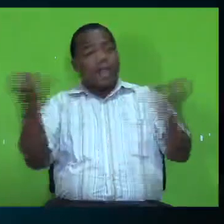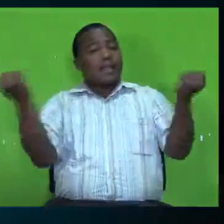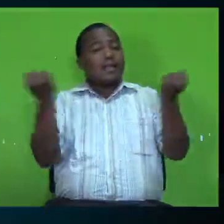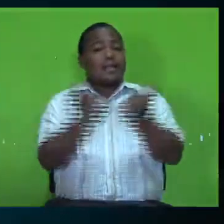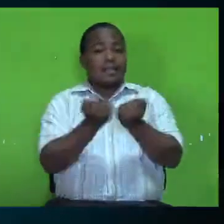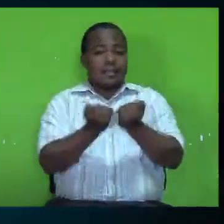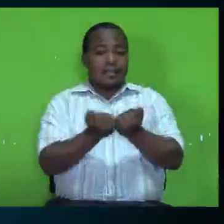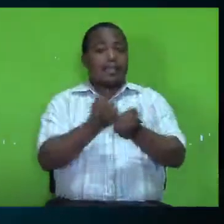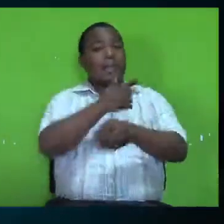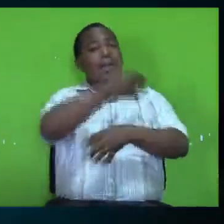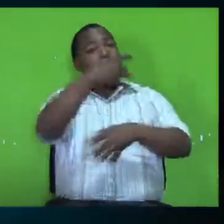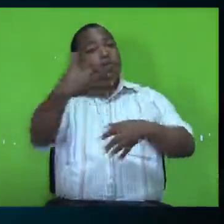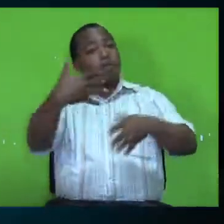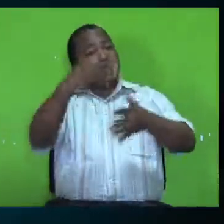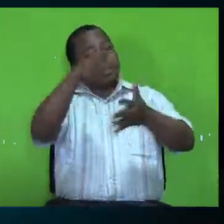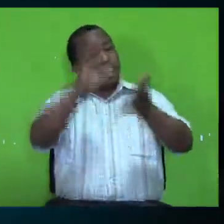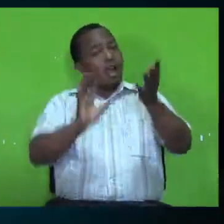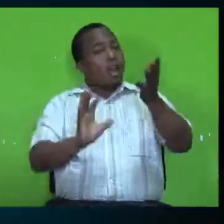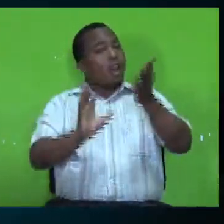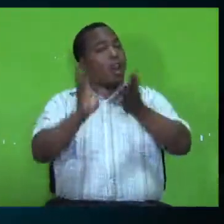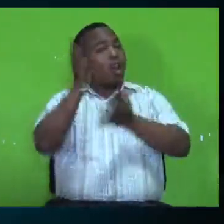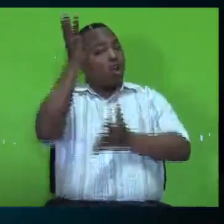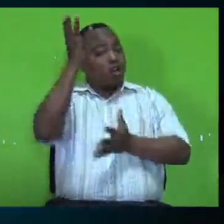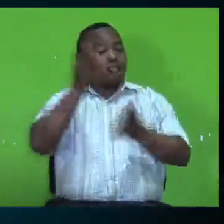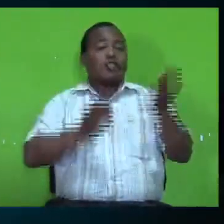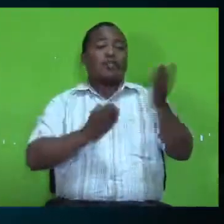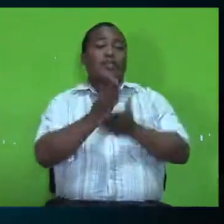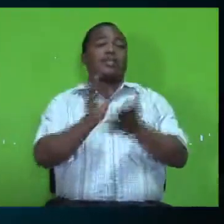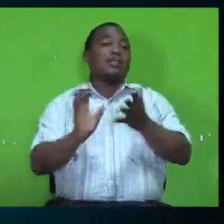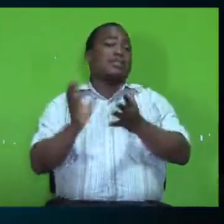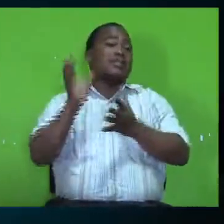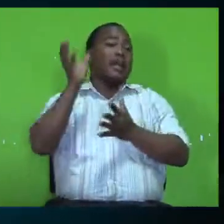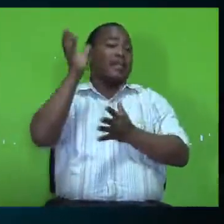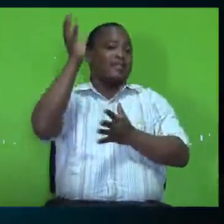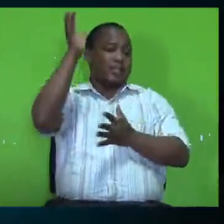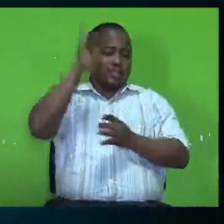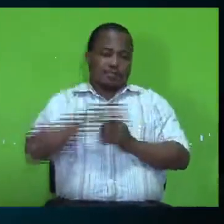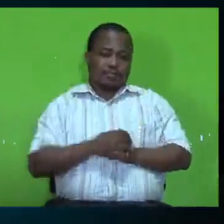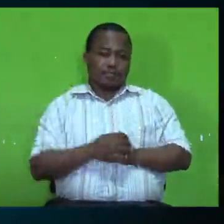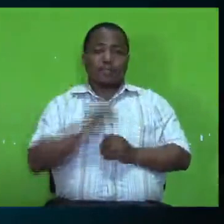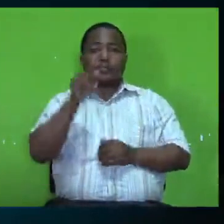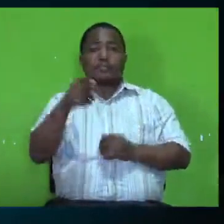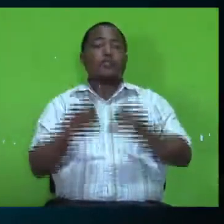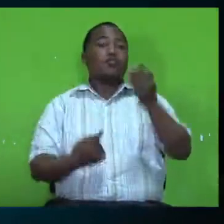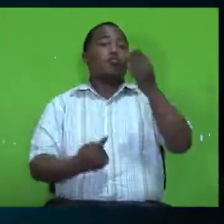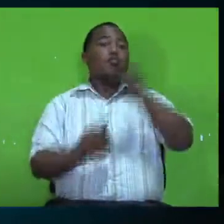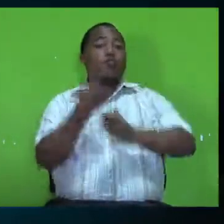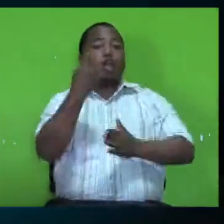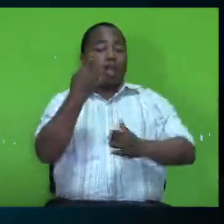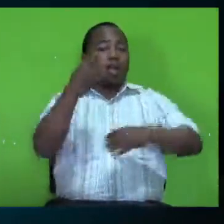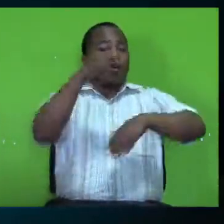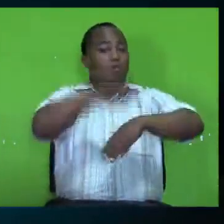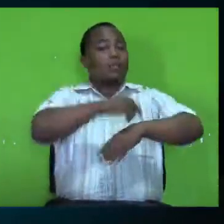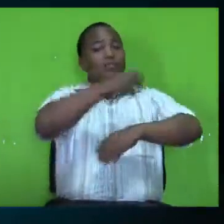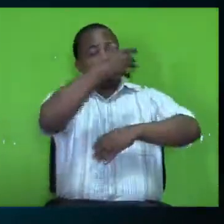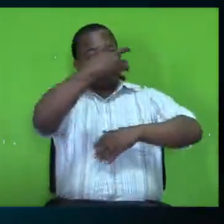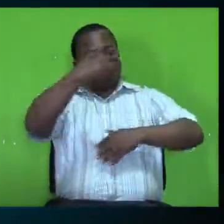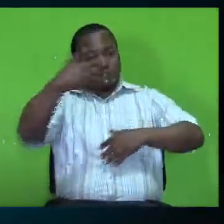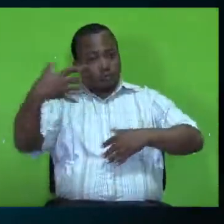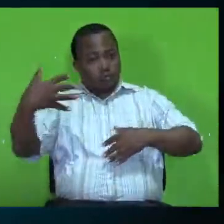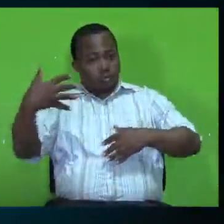created by water loss through transpiration. And it occurs when